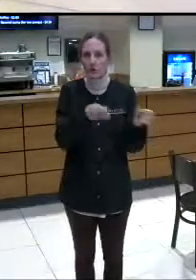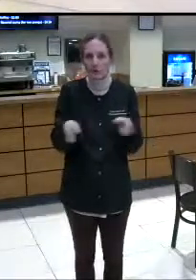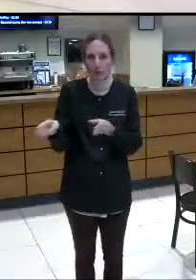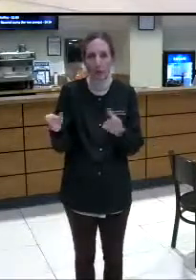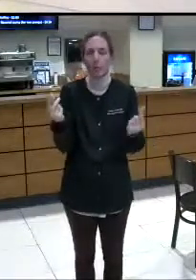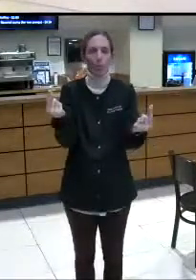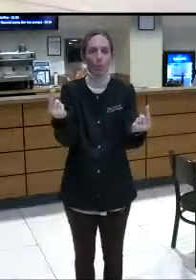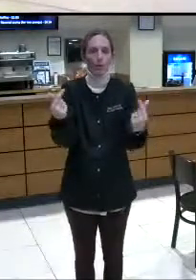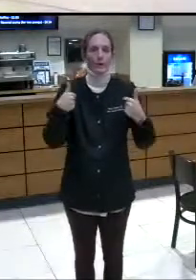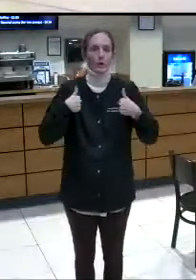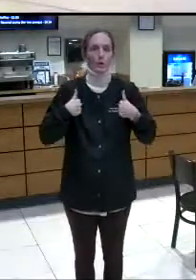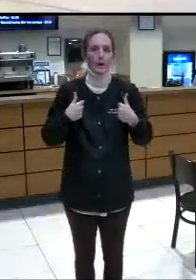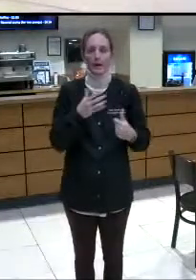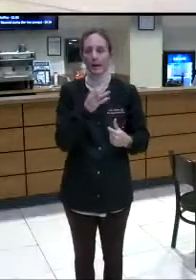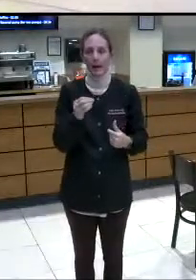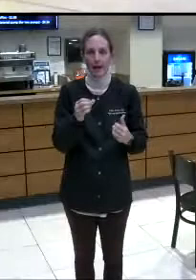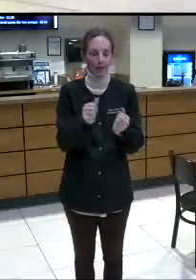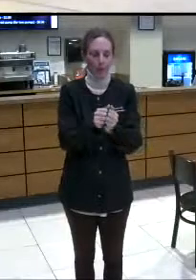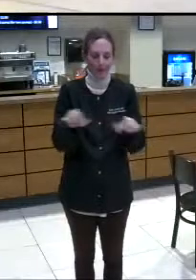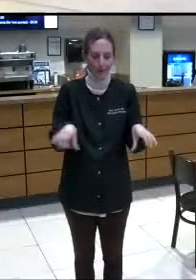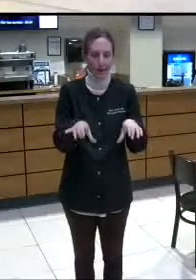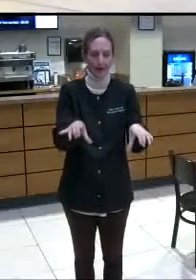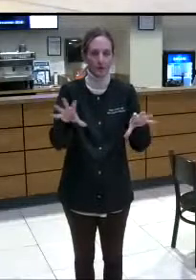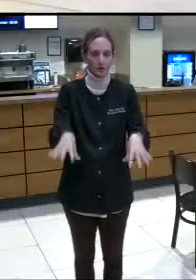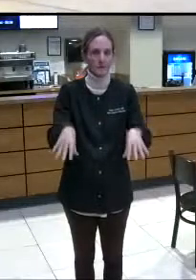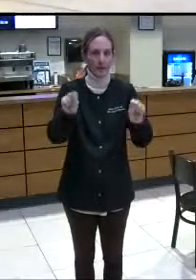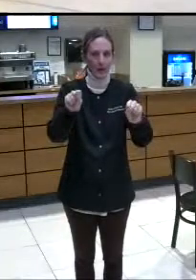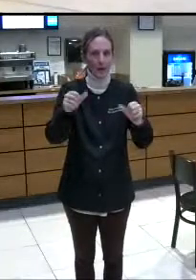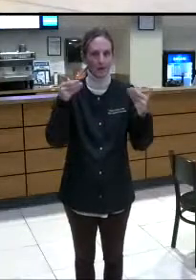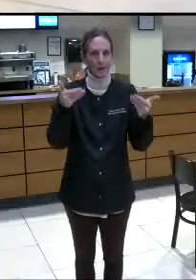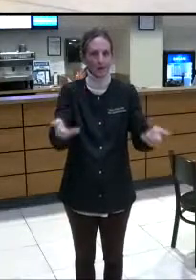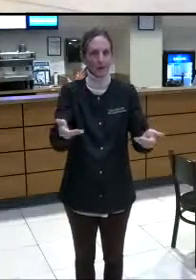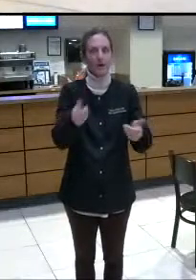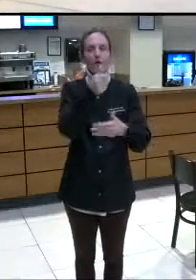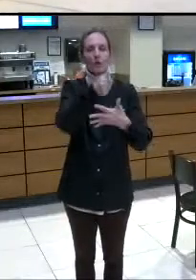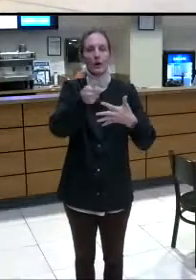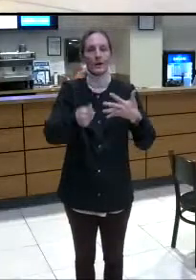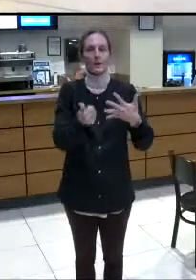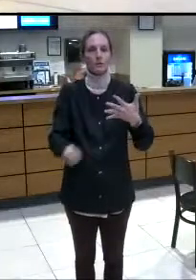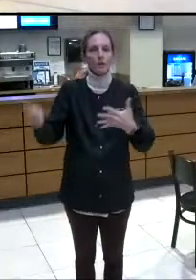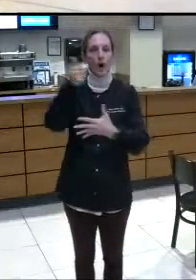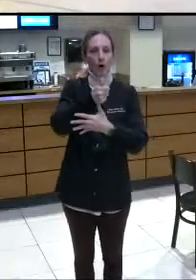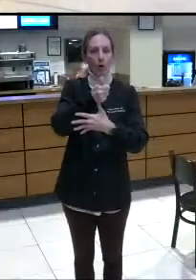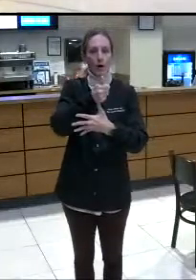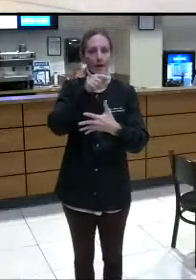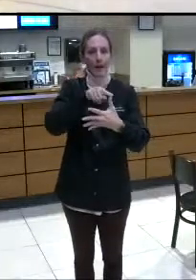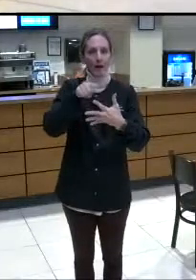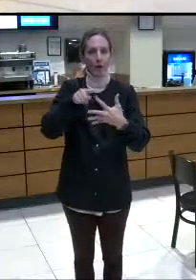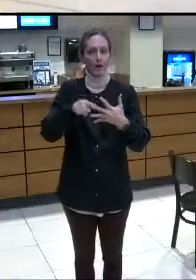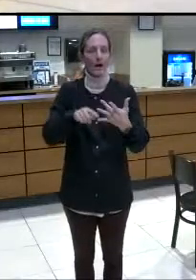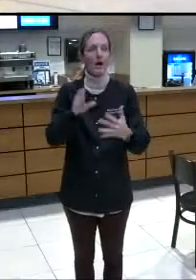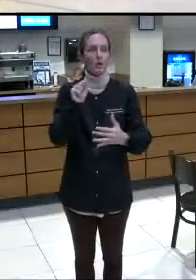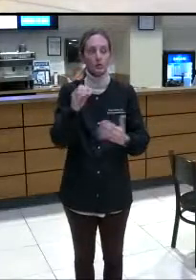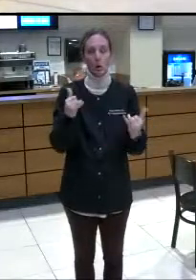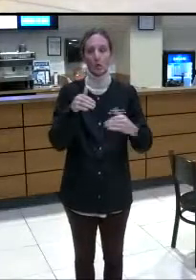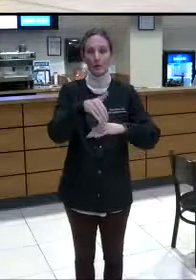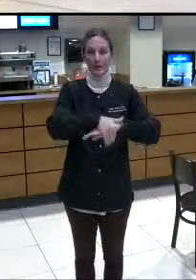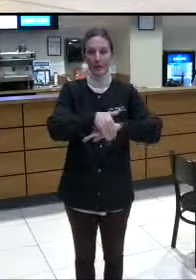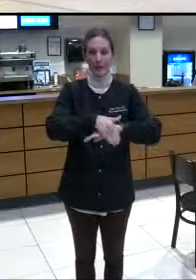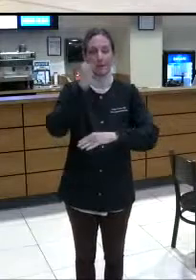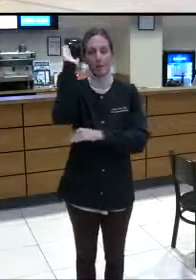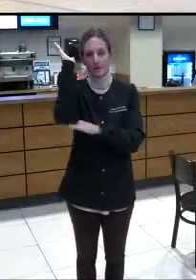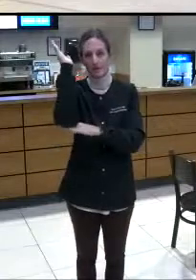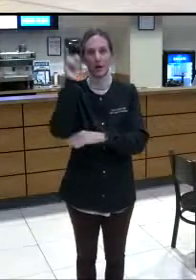doing with the strategic plan, actions that are being taken under each priority area. So tonight's presentation was